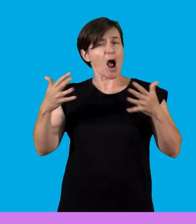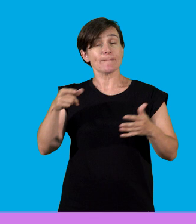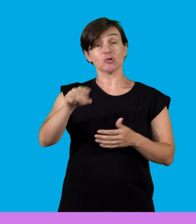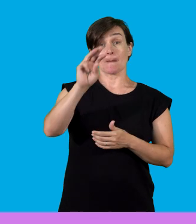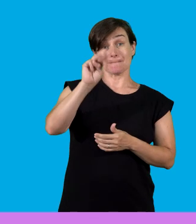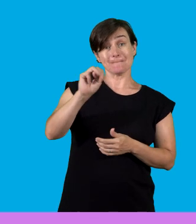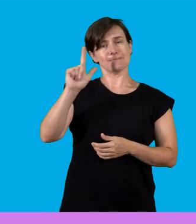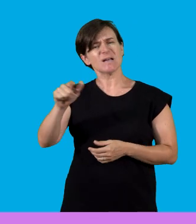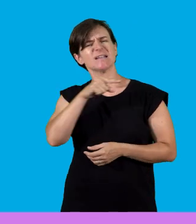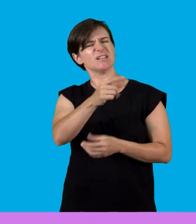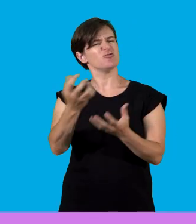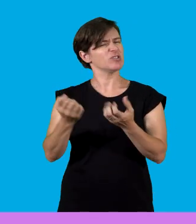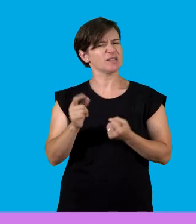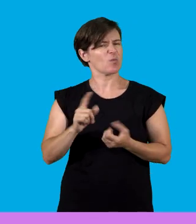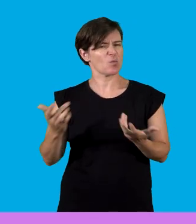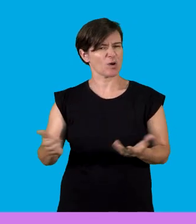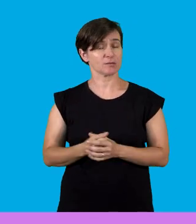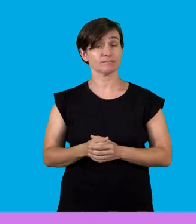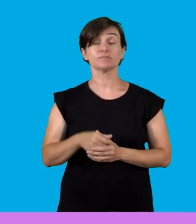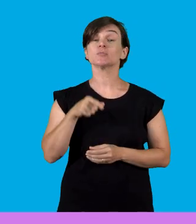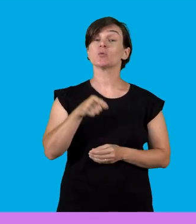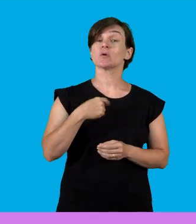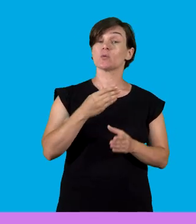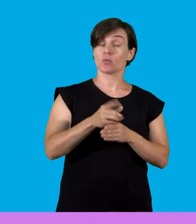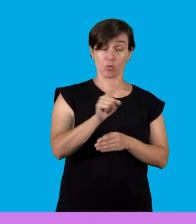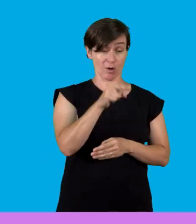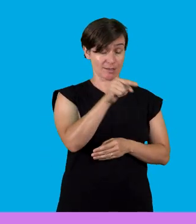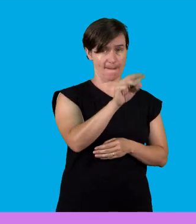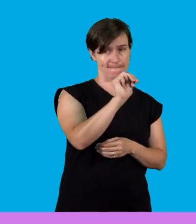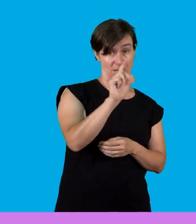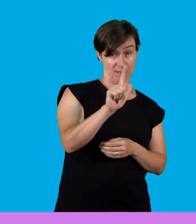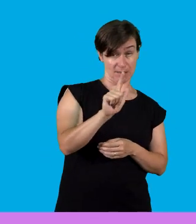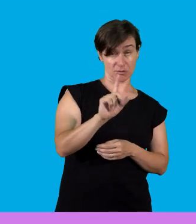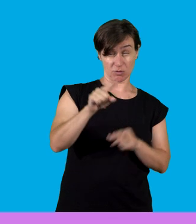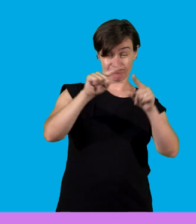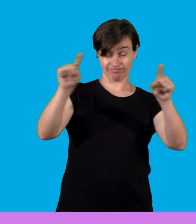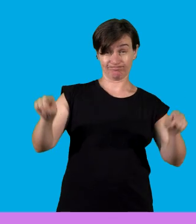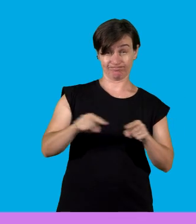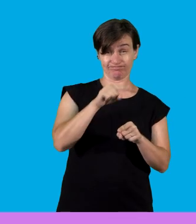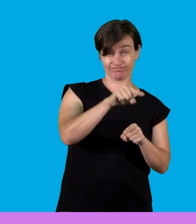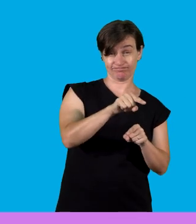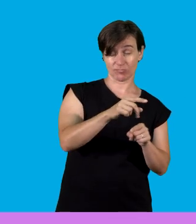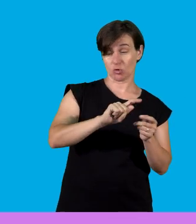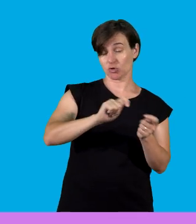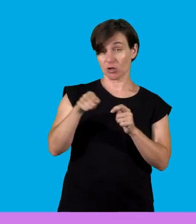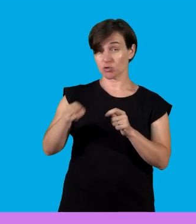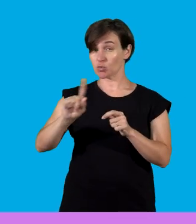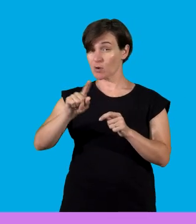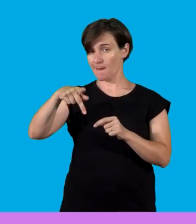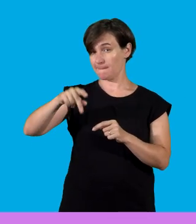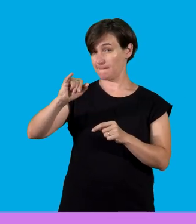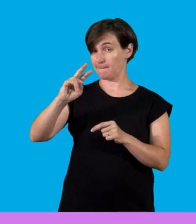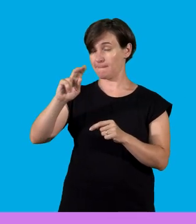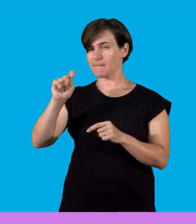So what are we working with? We are working with milliliters and we are working with pints. What is the